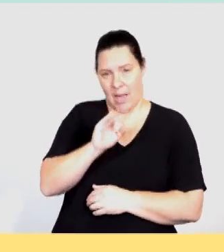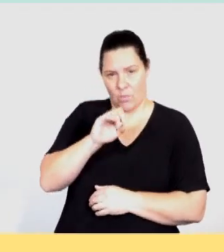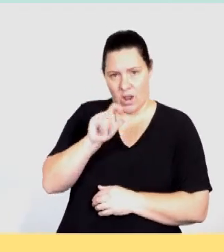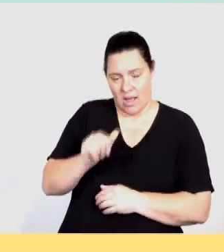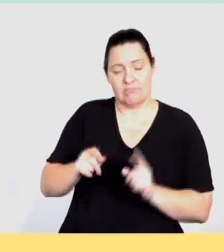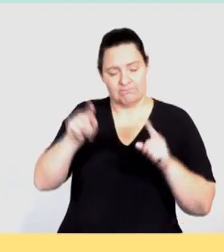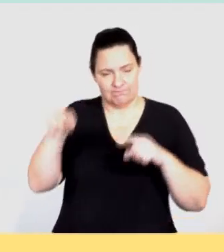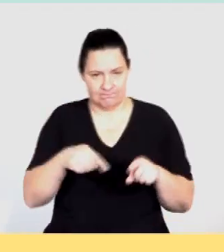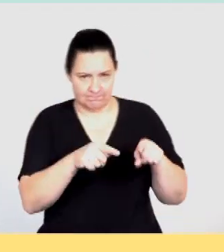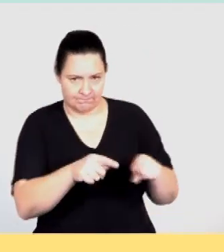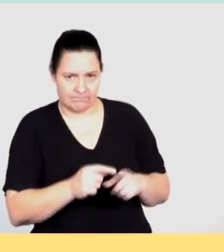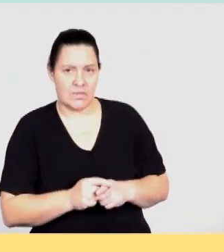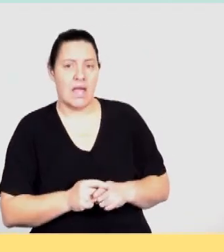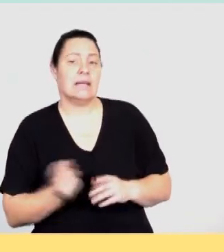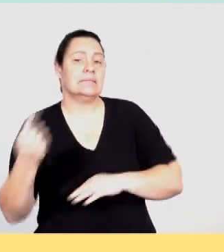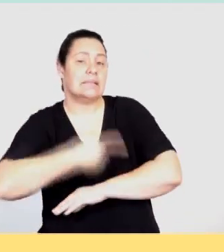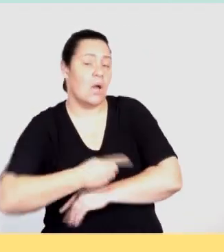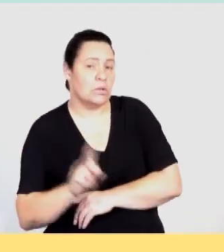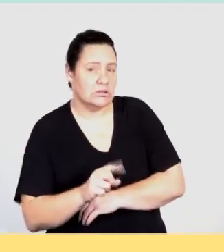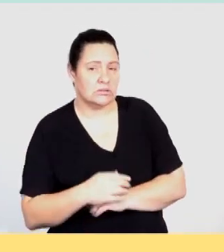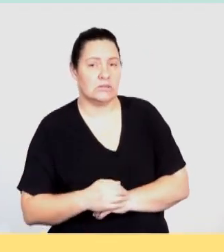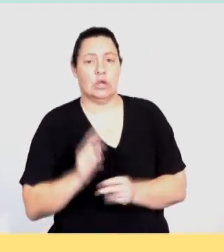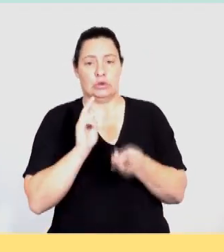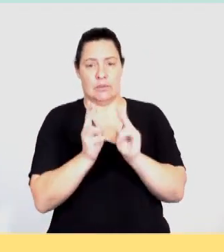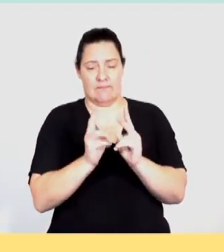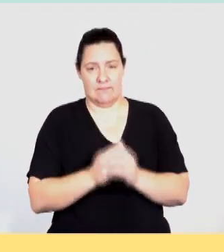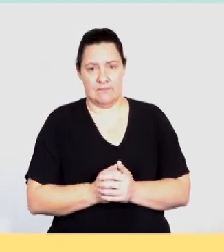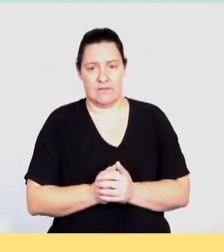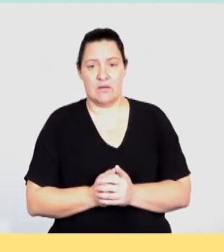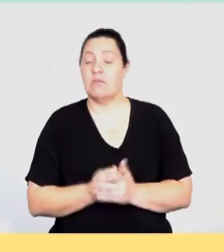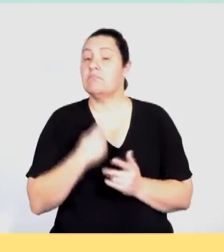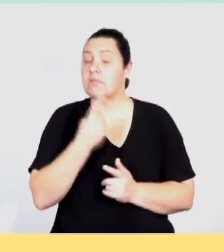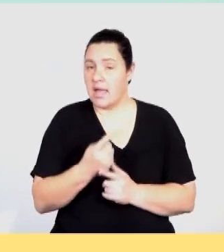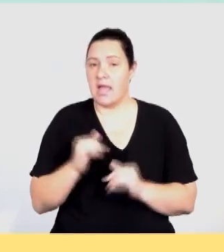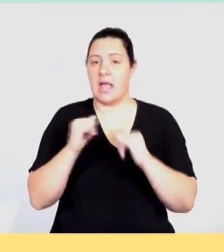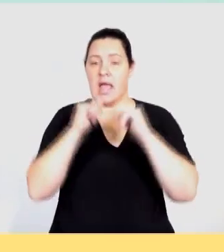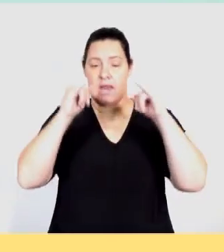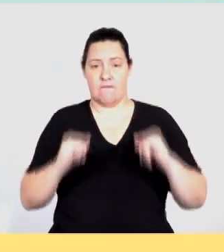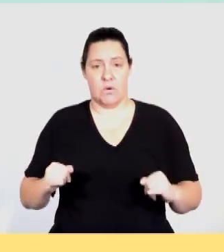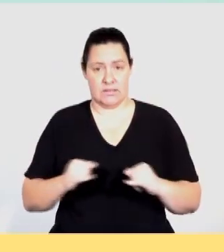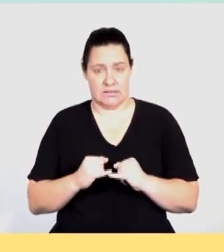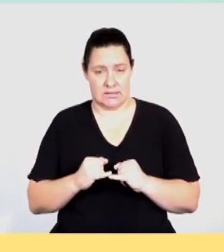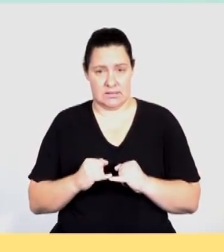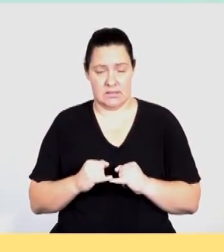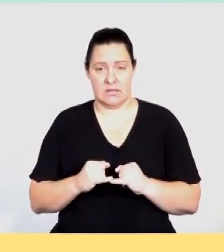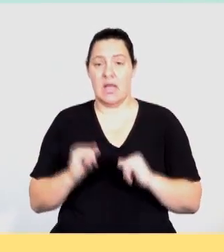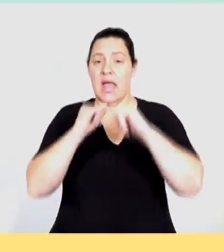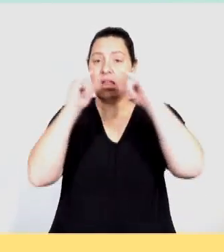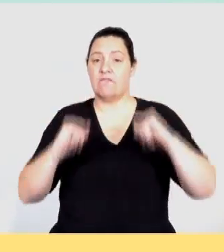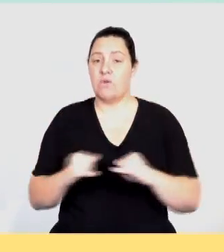is Aimula. So we are coming here to say, what is the date? 12th. Then we say